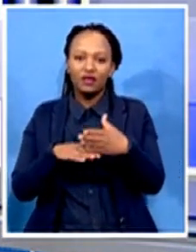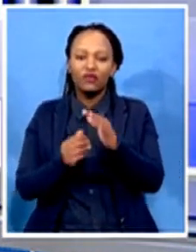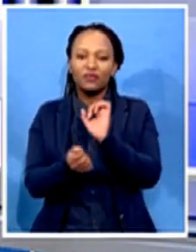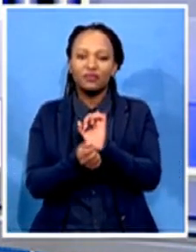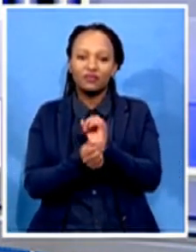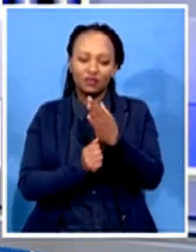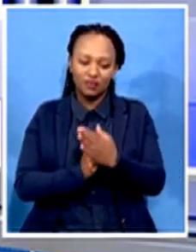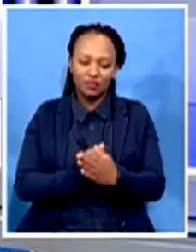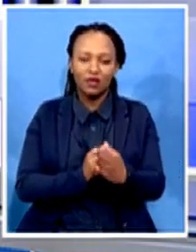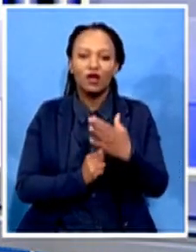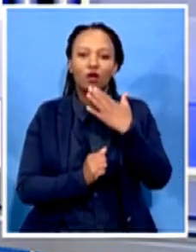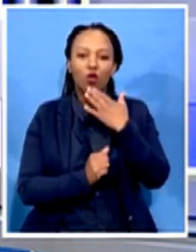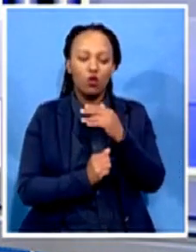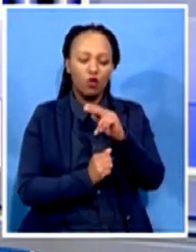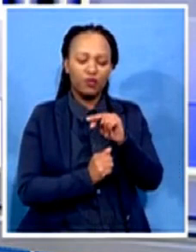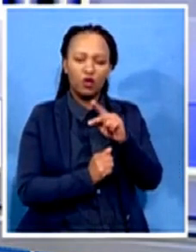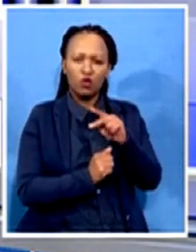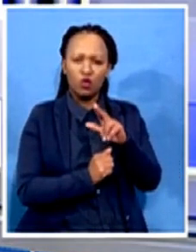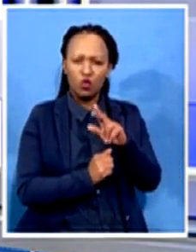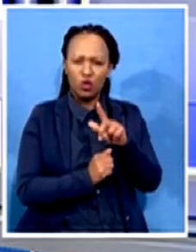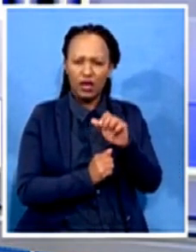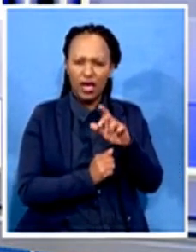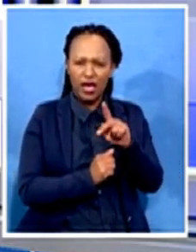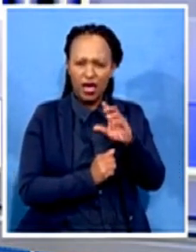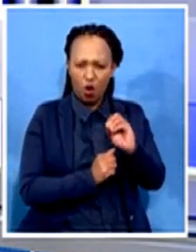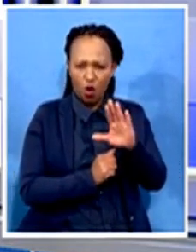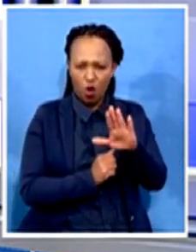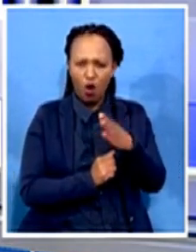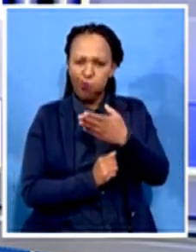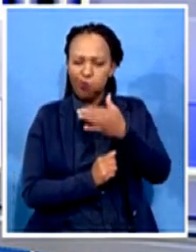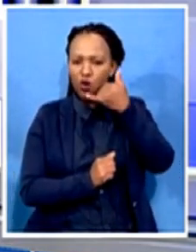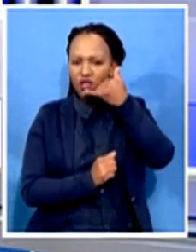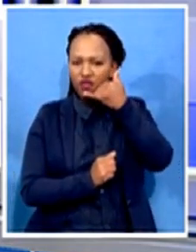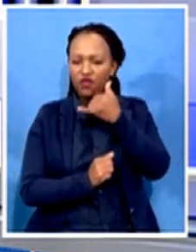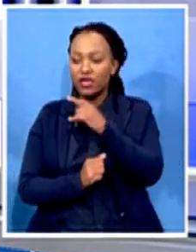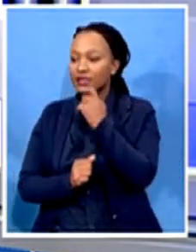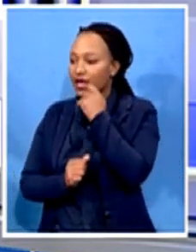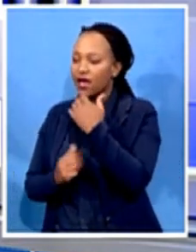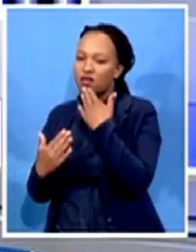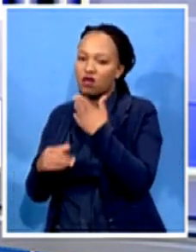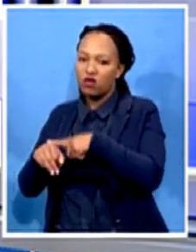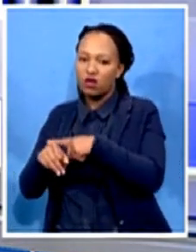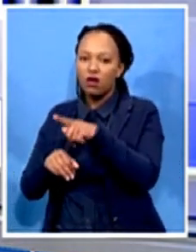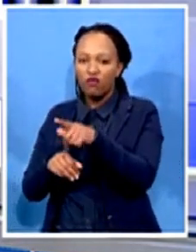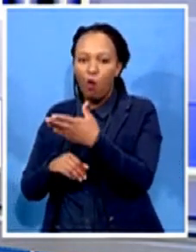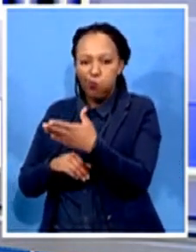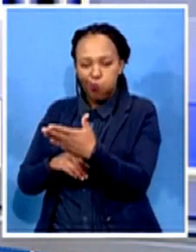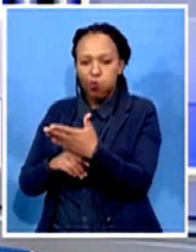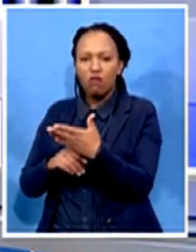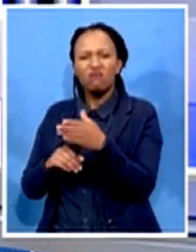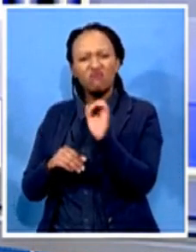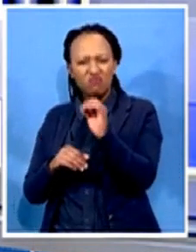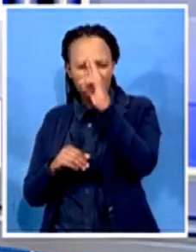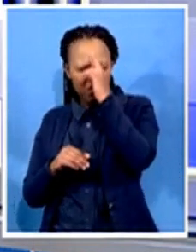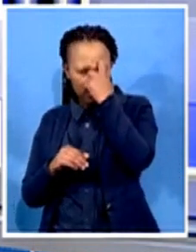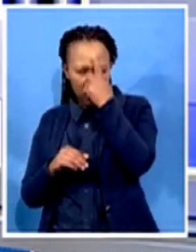now live via the telephone. Sir, thank you very much indeed for coming on. Your reaction to this reprimand?